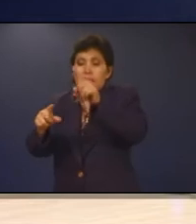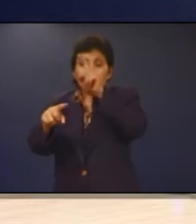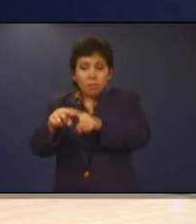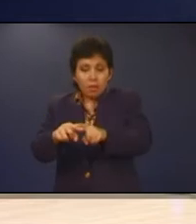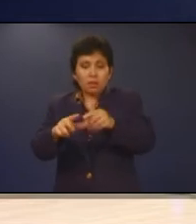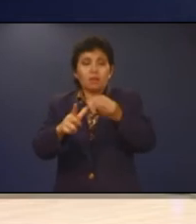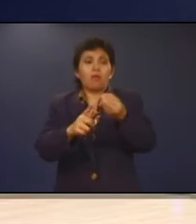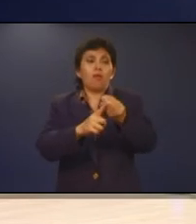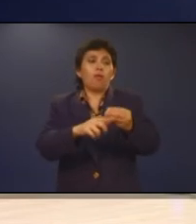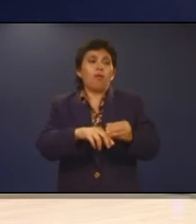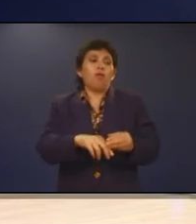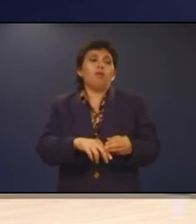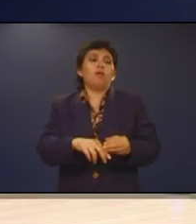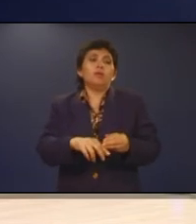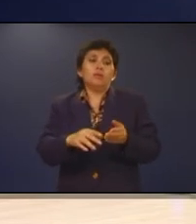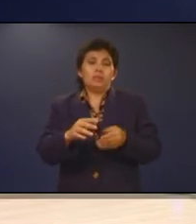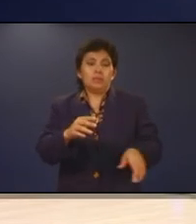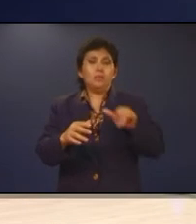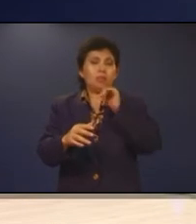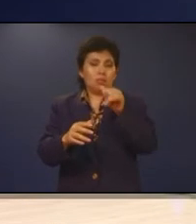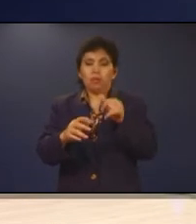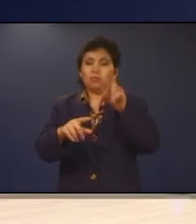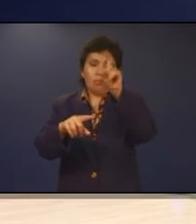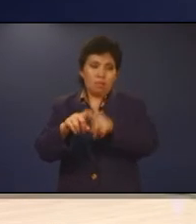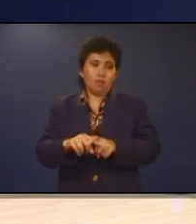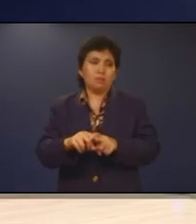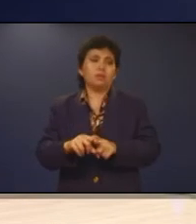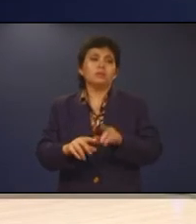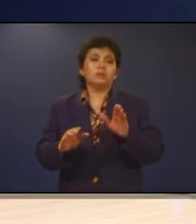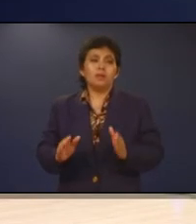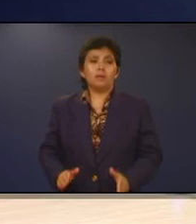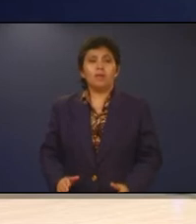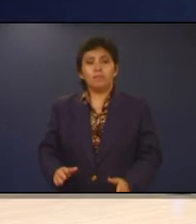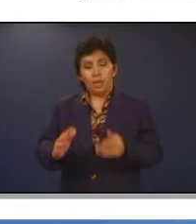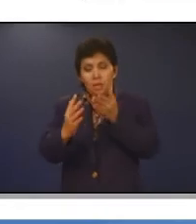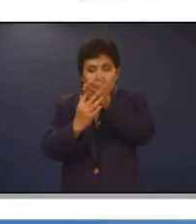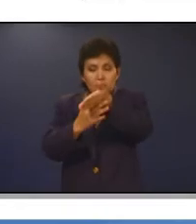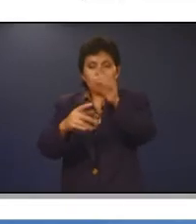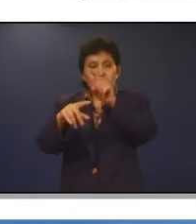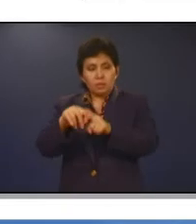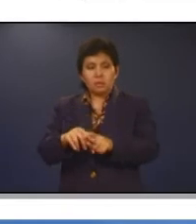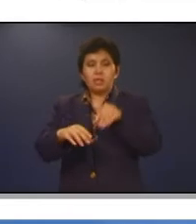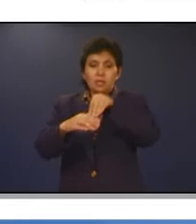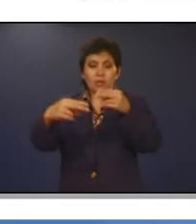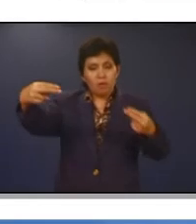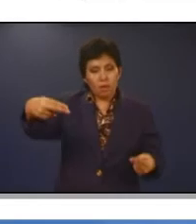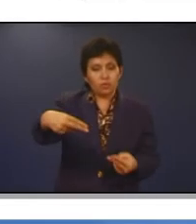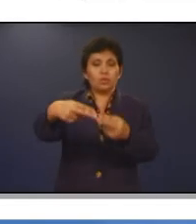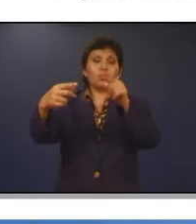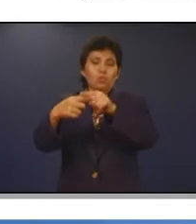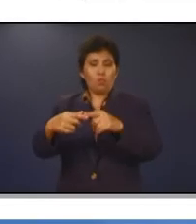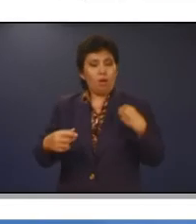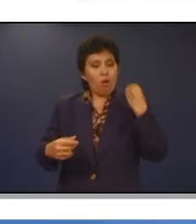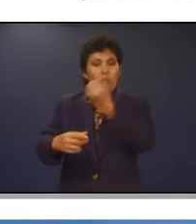in independent or you put a lot of yourself in interdependent. Now, in interdependent self, in